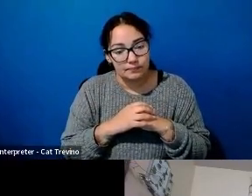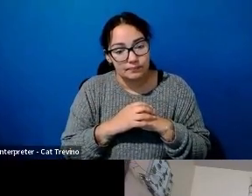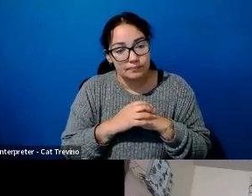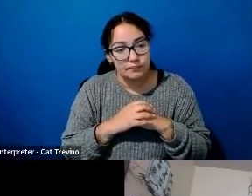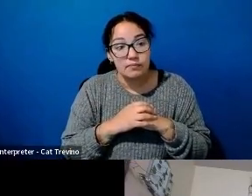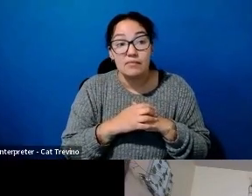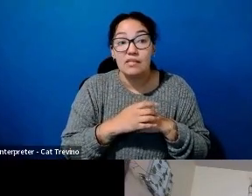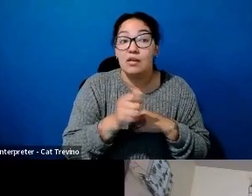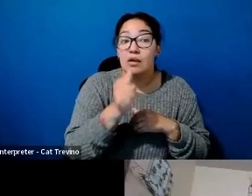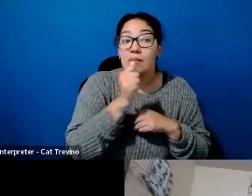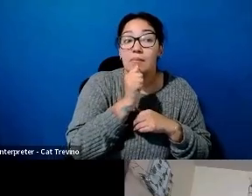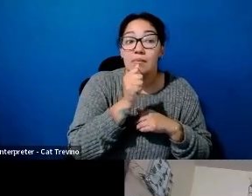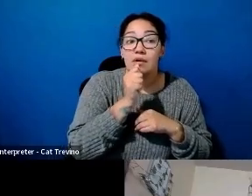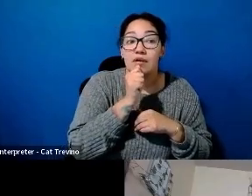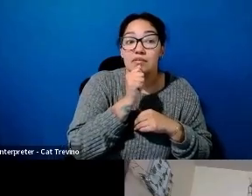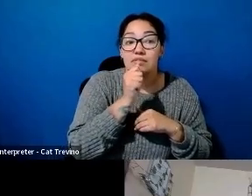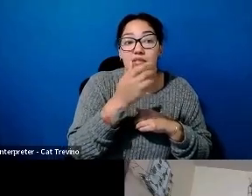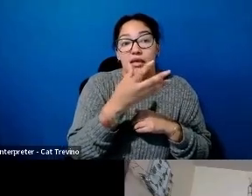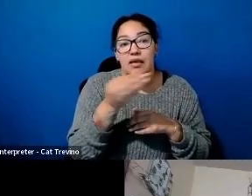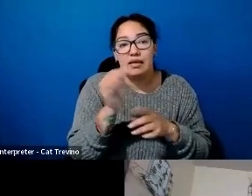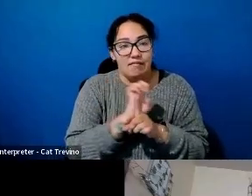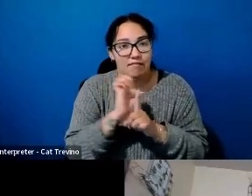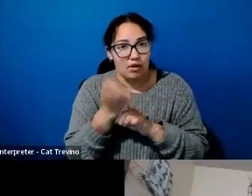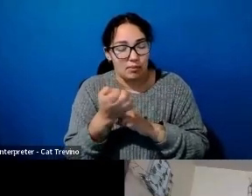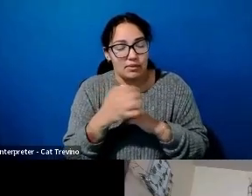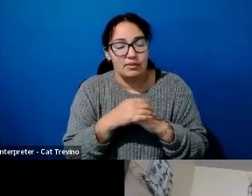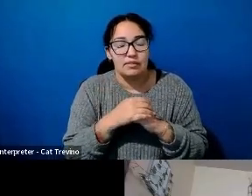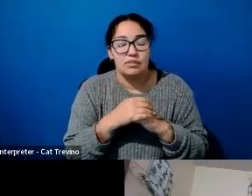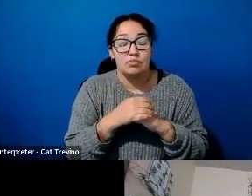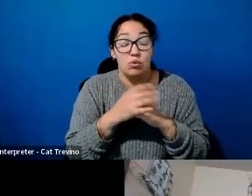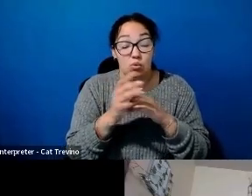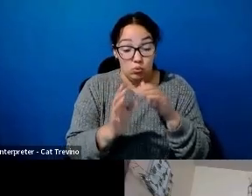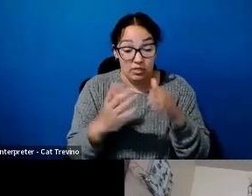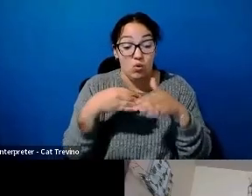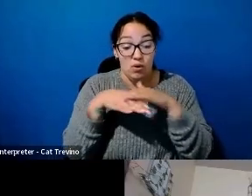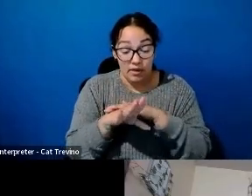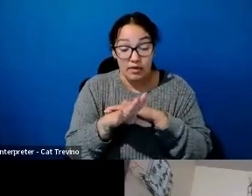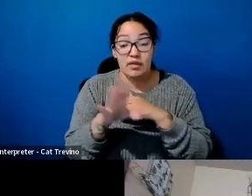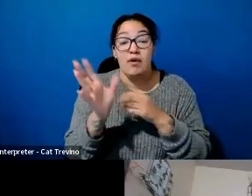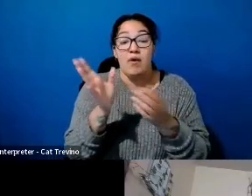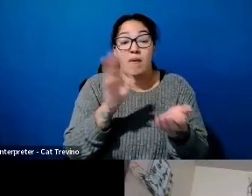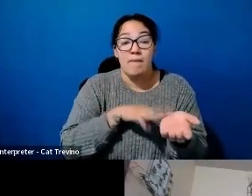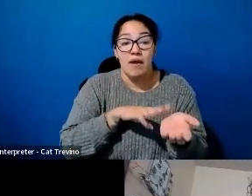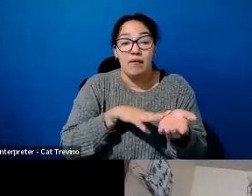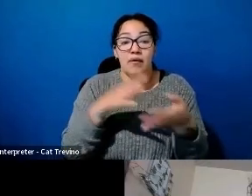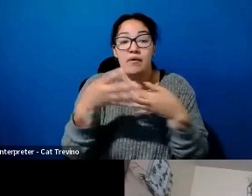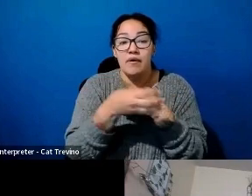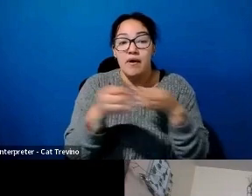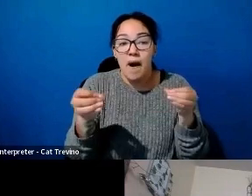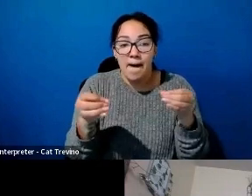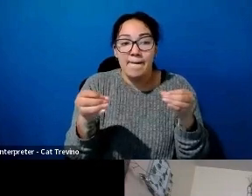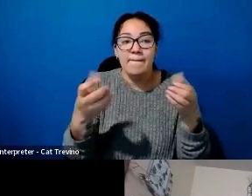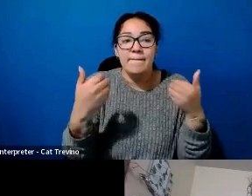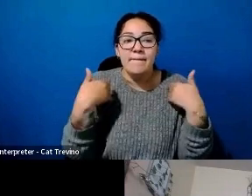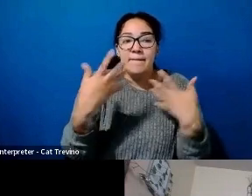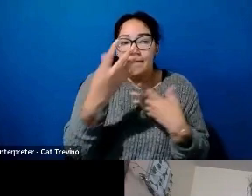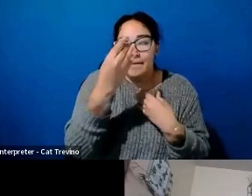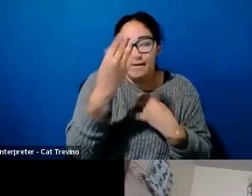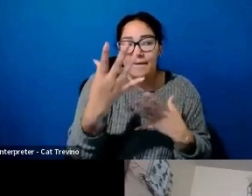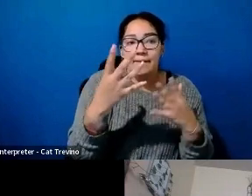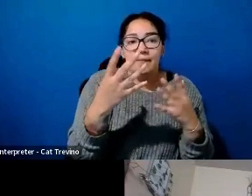Privacy and environment. So when we walk into medical offices that have information